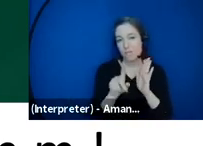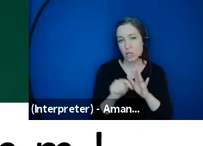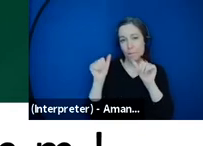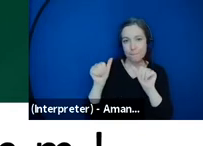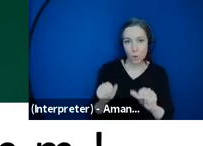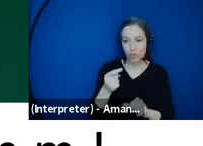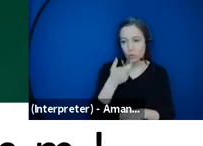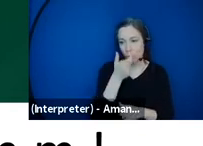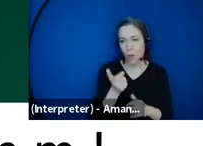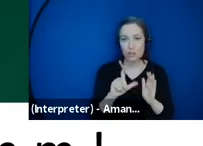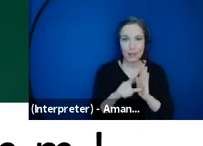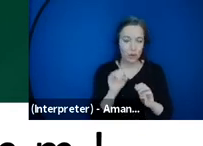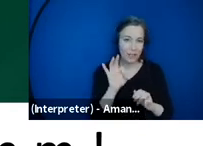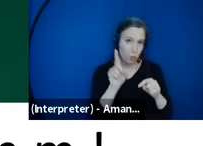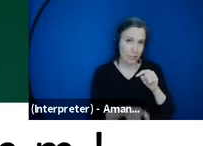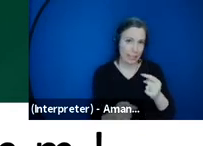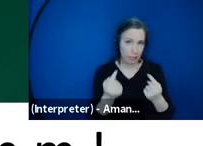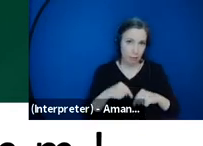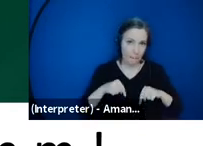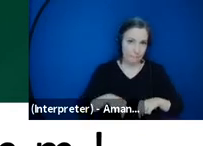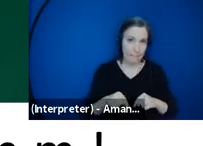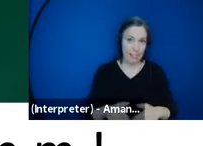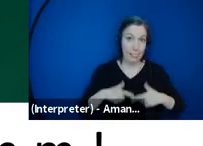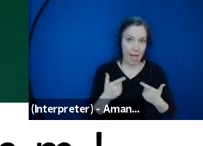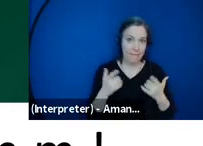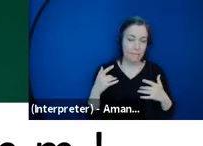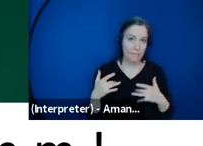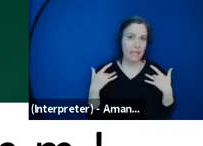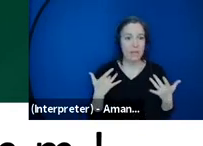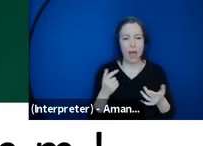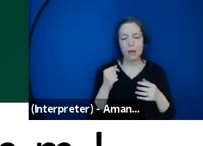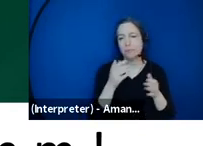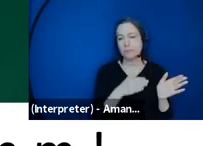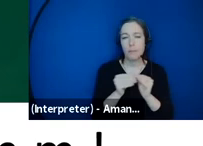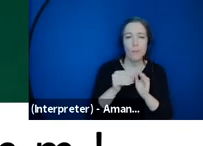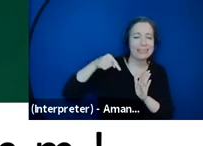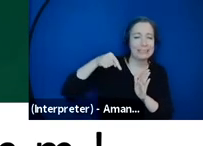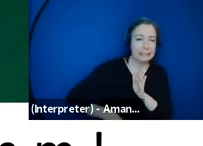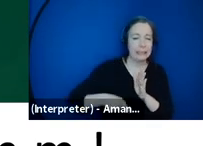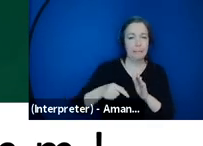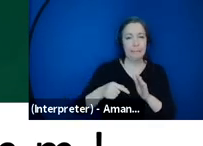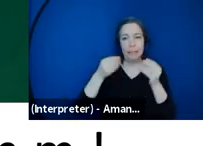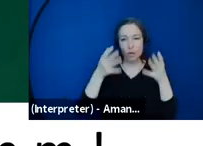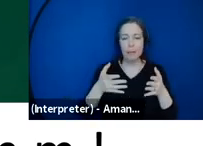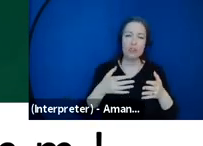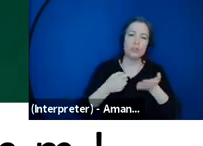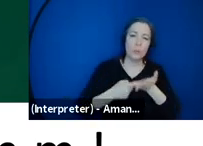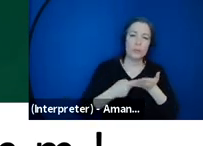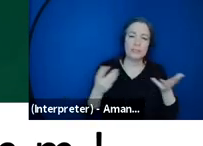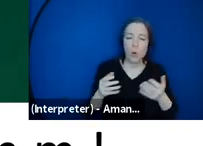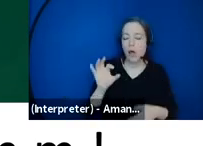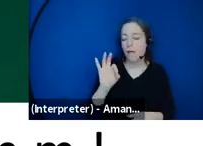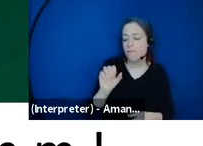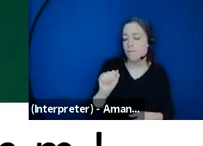not able to come to the live event. I do plan to go into more in depth information so i'll cover the FAFSA process. I'll